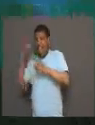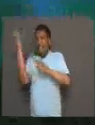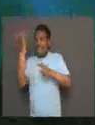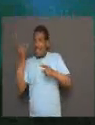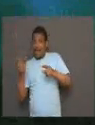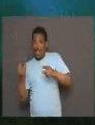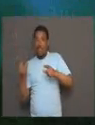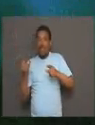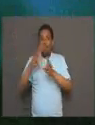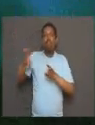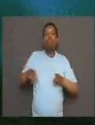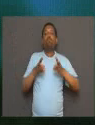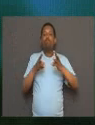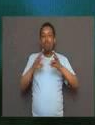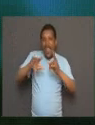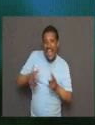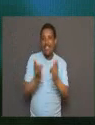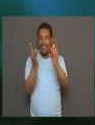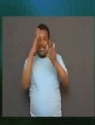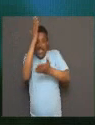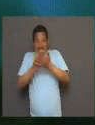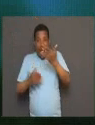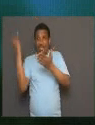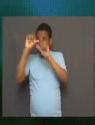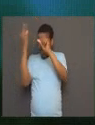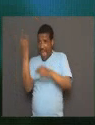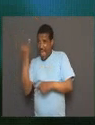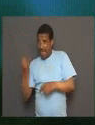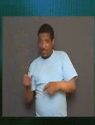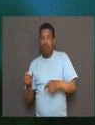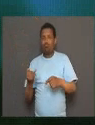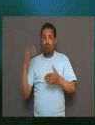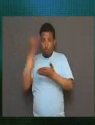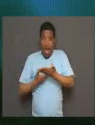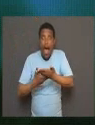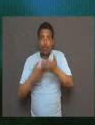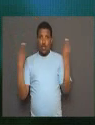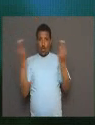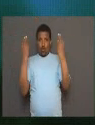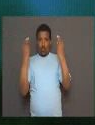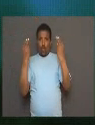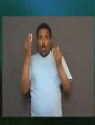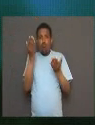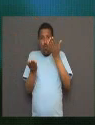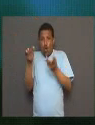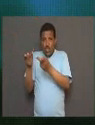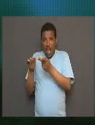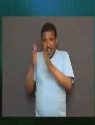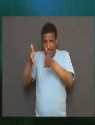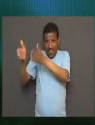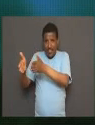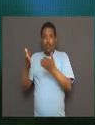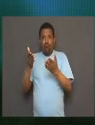methods. Some diagrammatic maps use proportional squares to